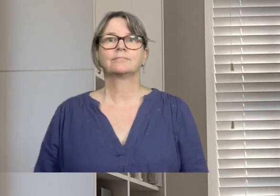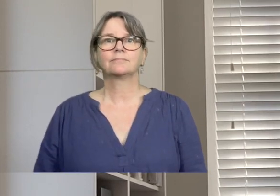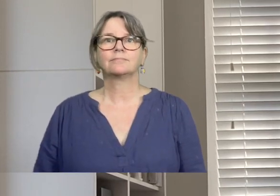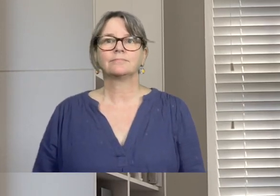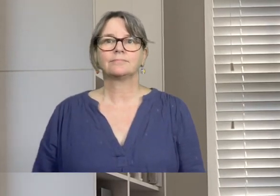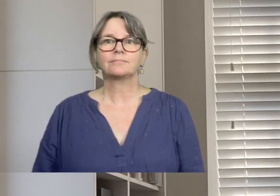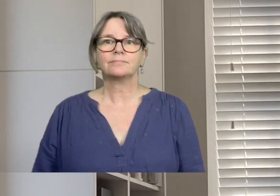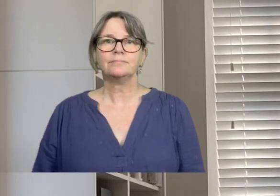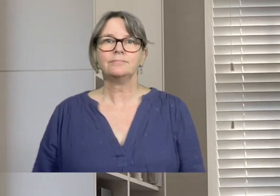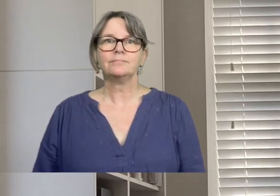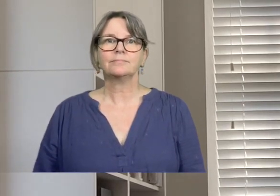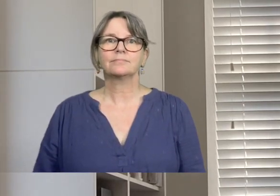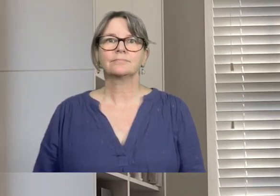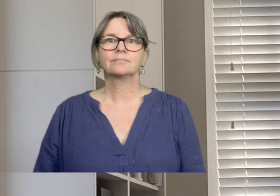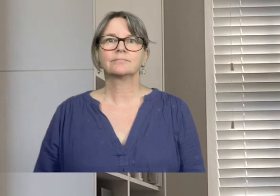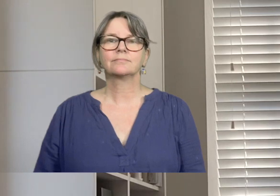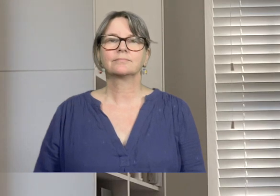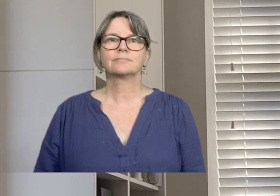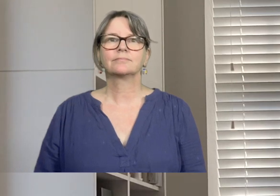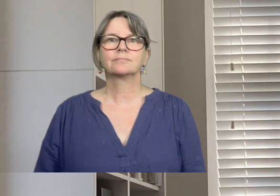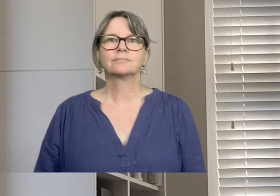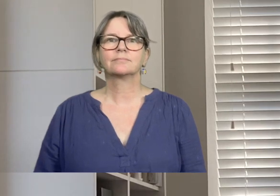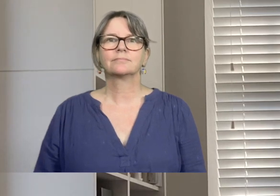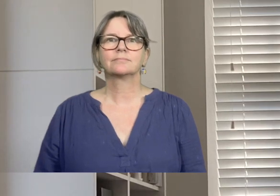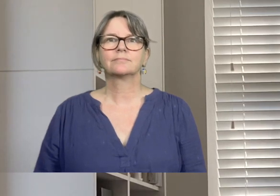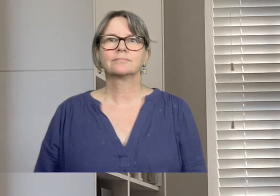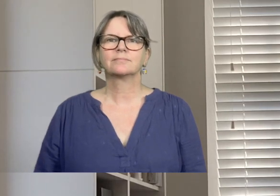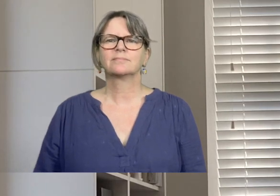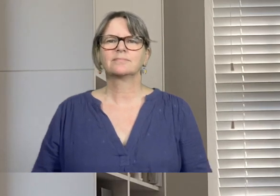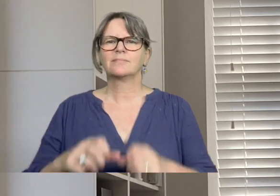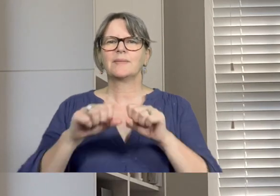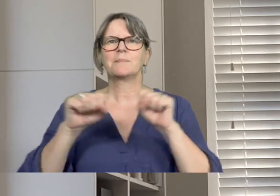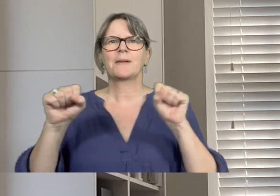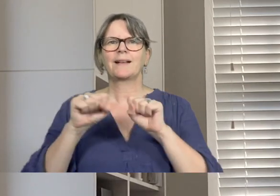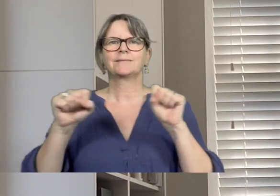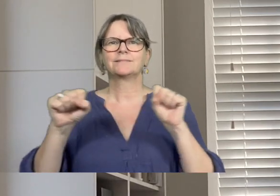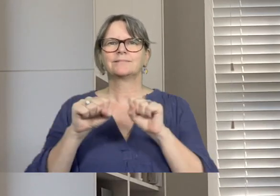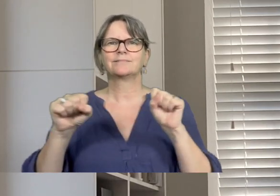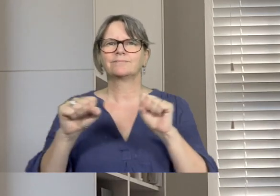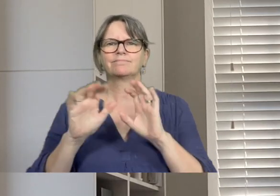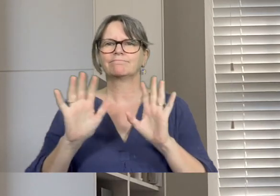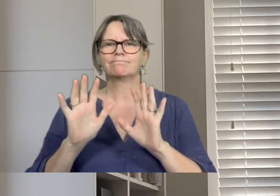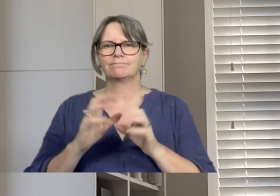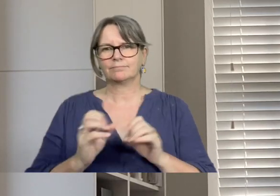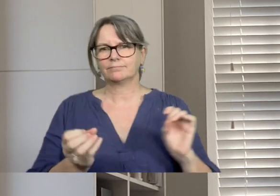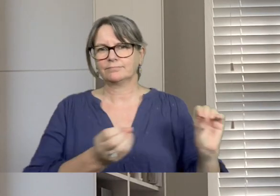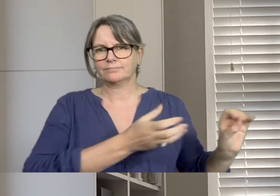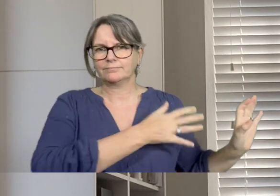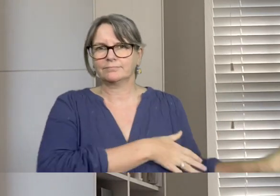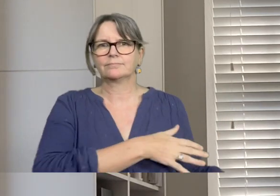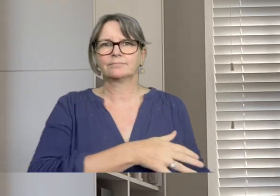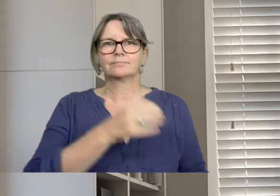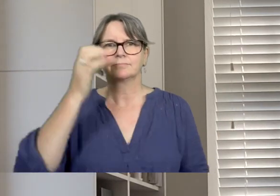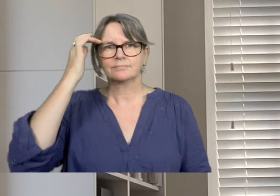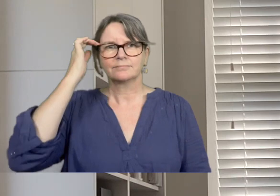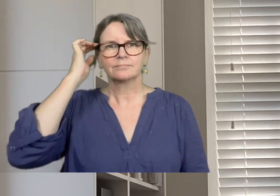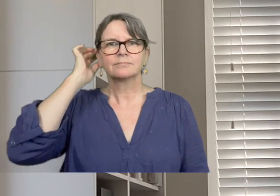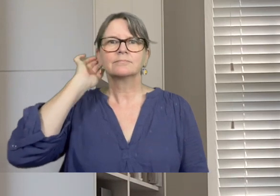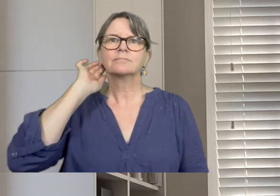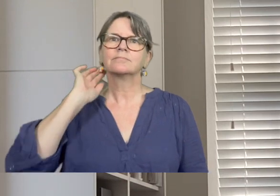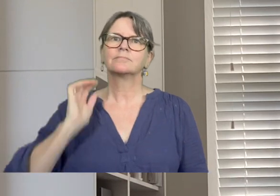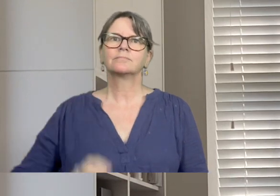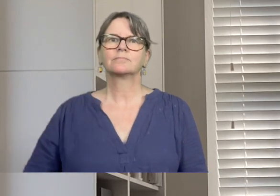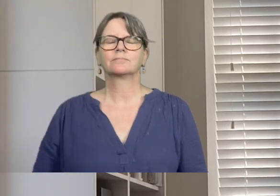got the band, keep hold of it. No, get rid of the band, because really it should be a stretchy